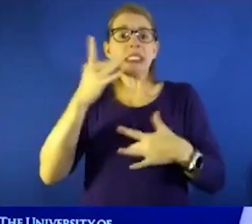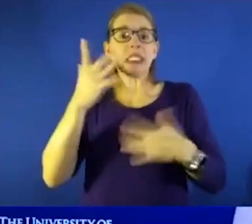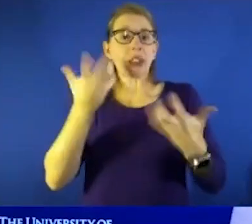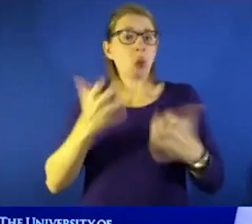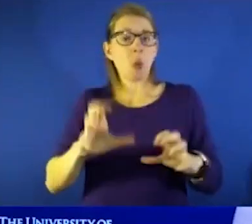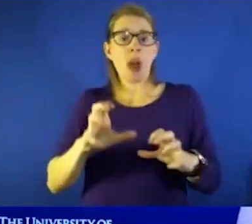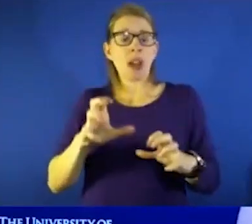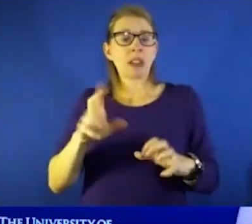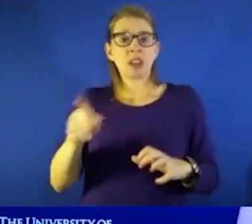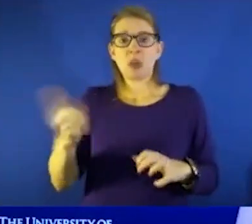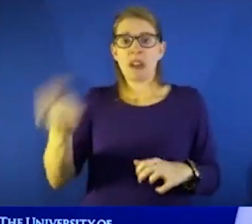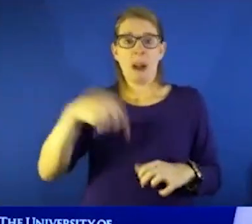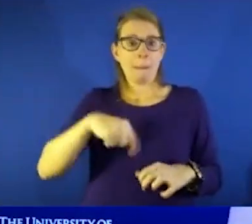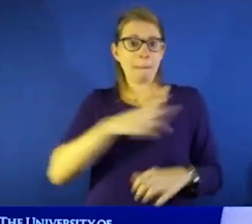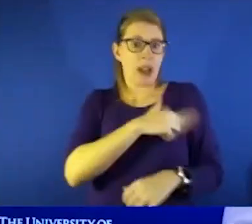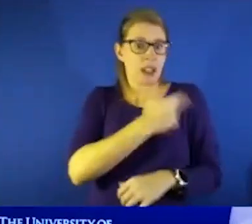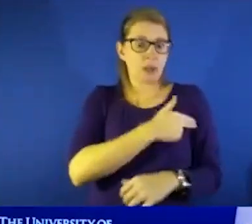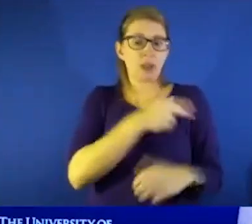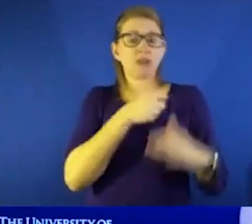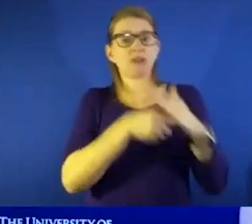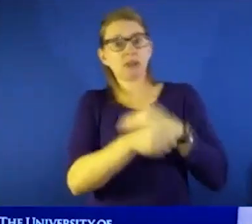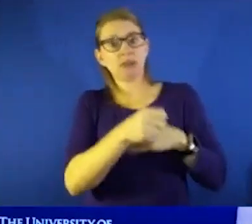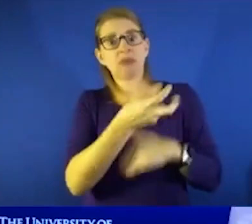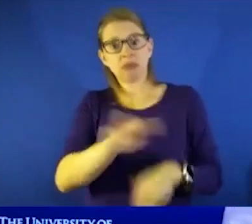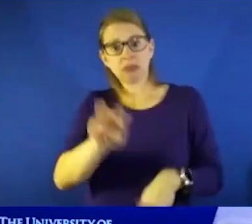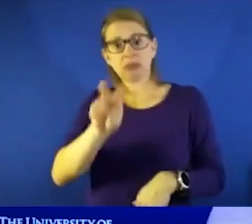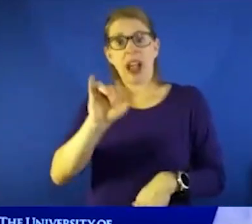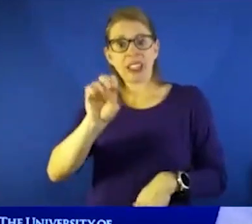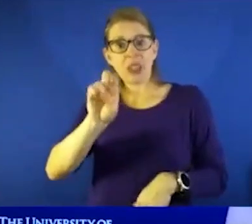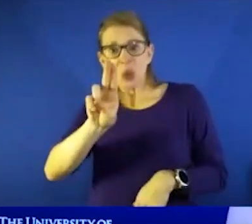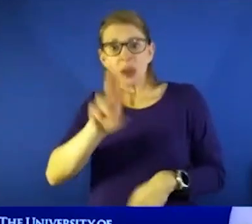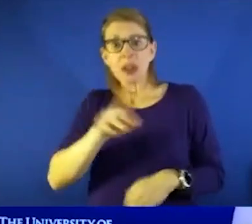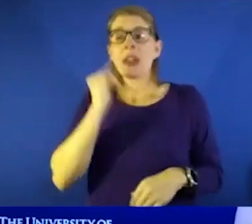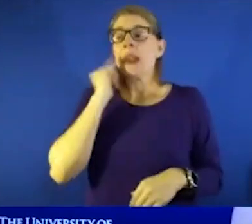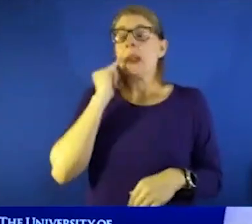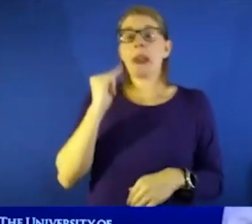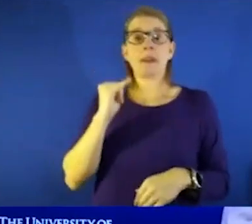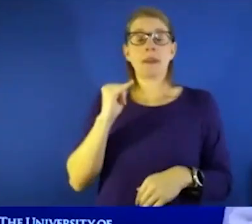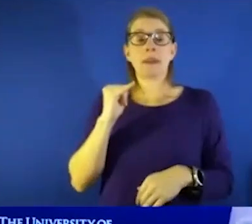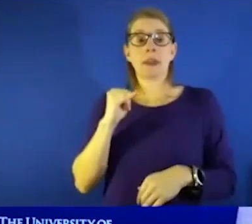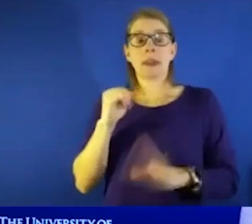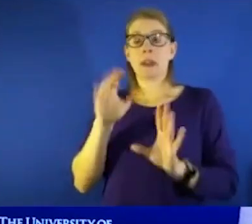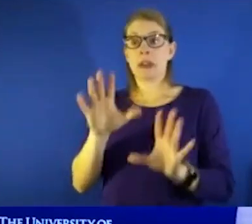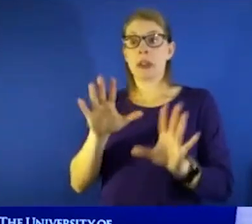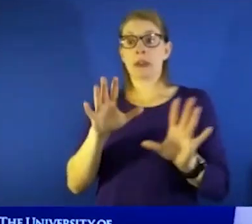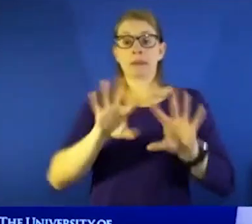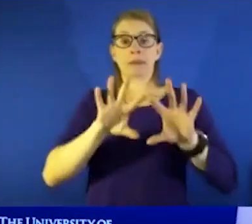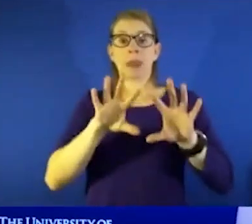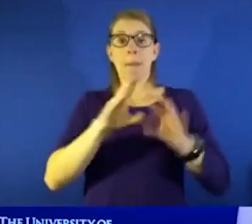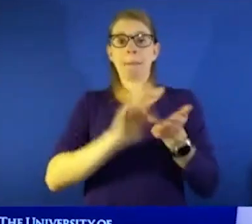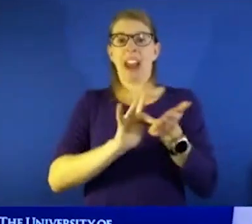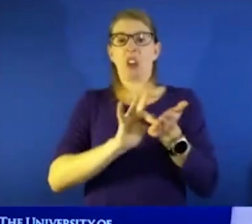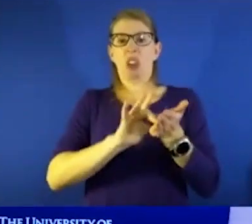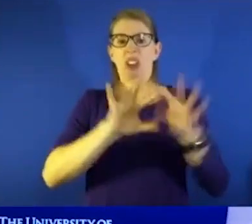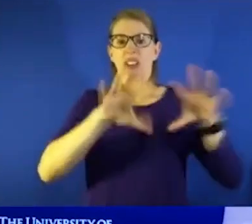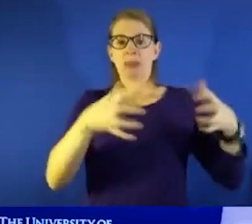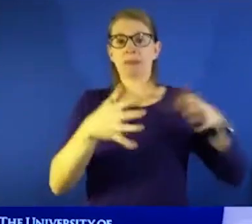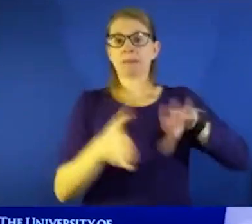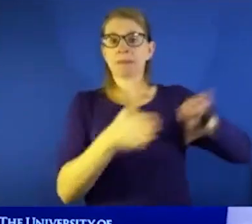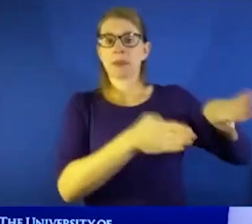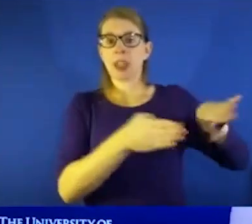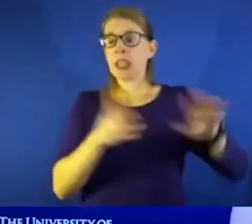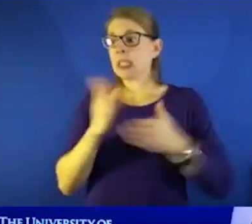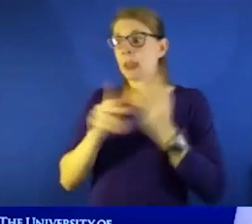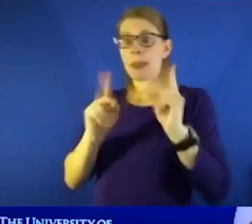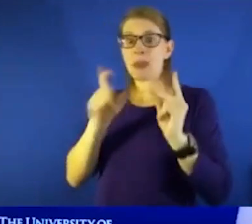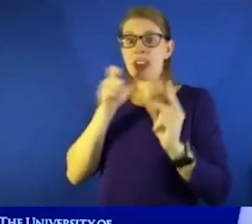the hospital, have to go to the ICU. So if we are taking it out of that medical realm, we still have people who don't believe in the pandemic, but just